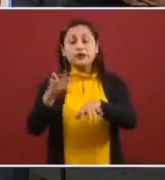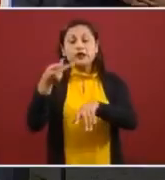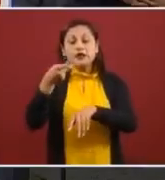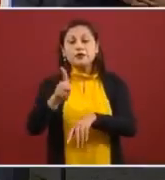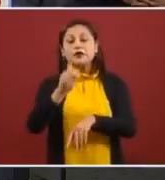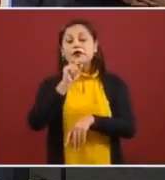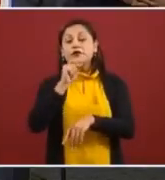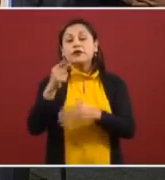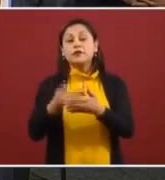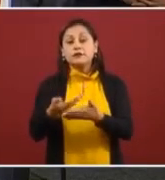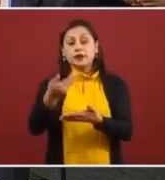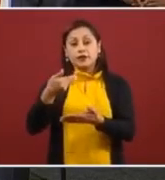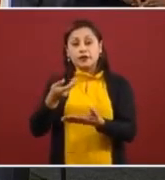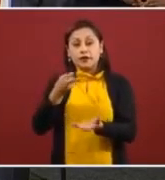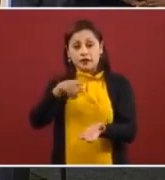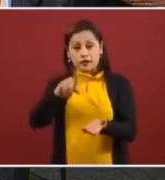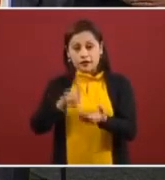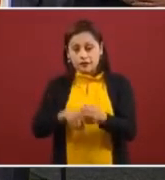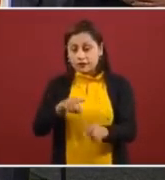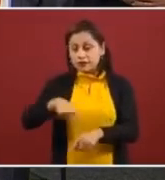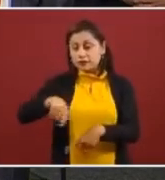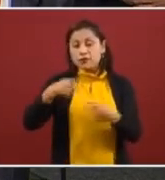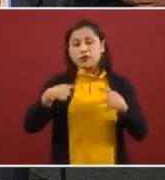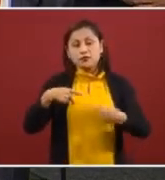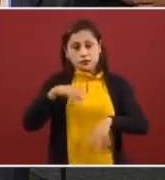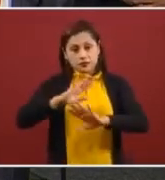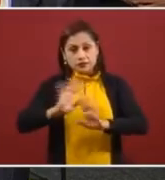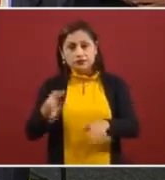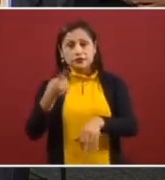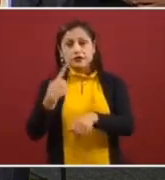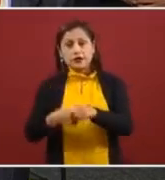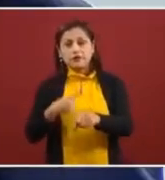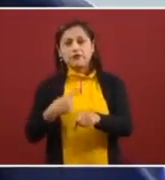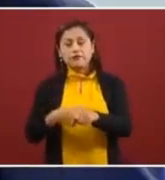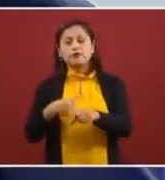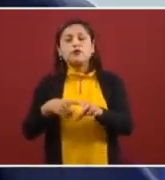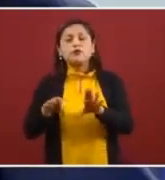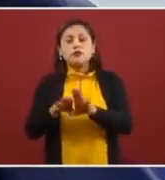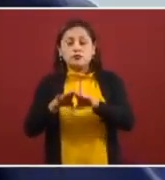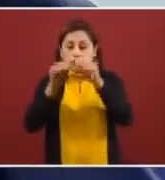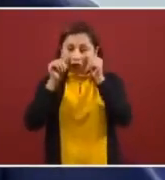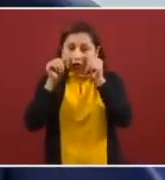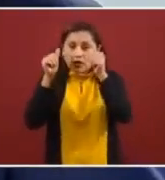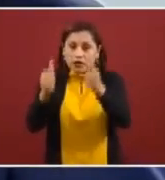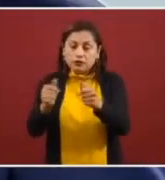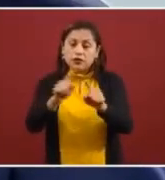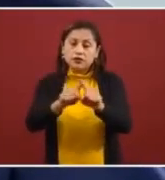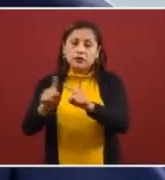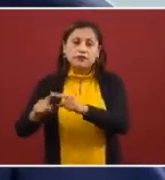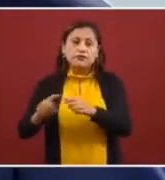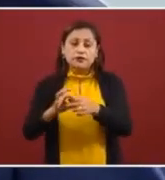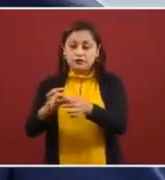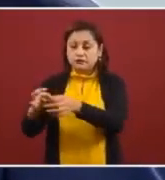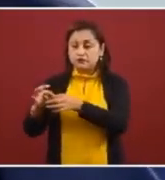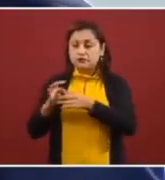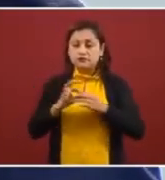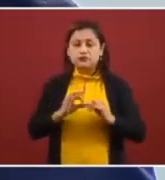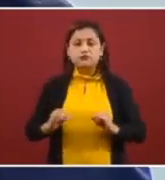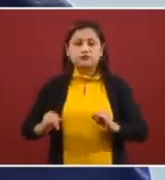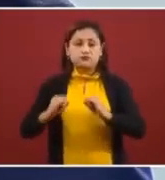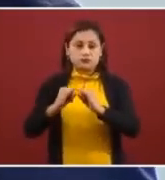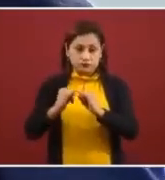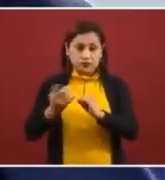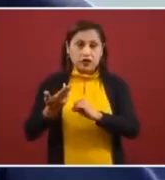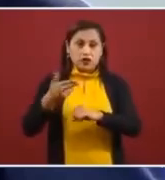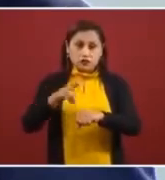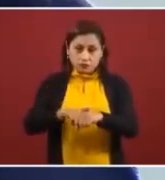without leaving out the attention for the ill via health services, which